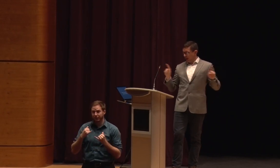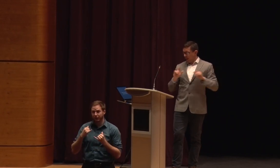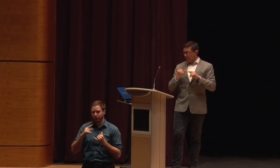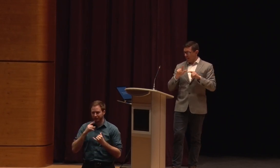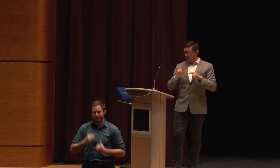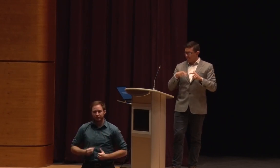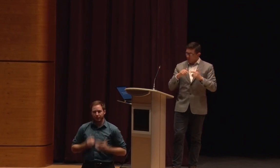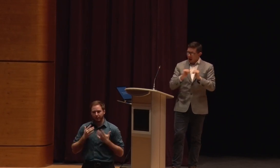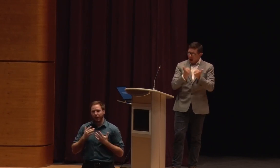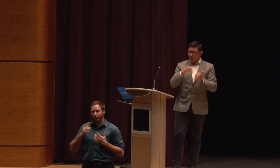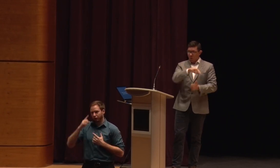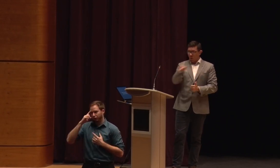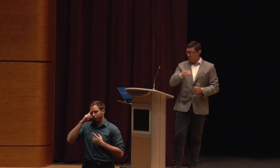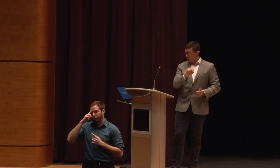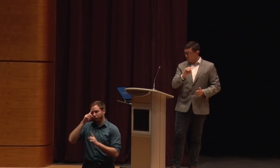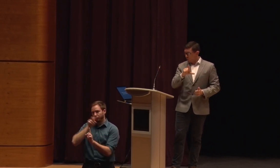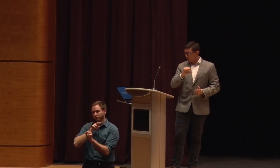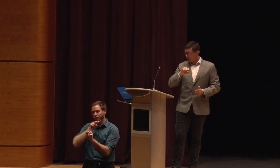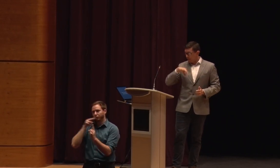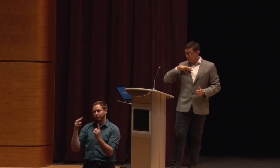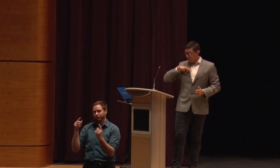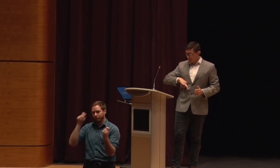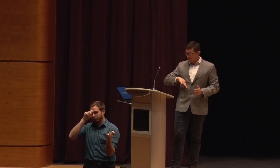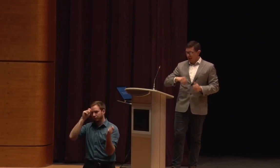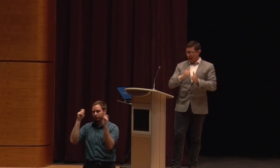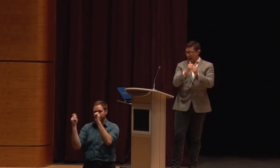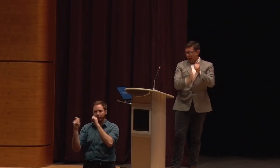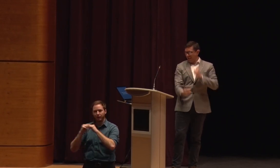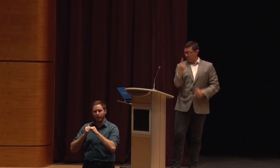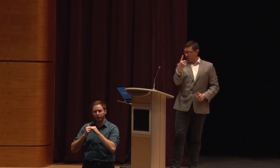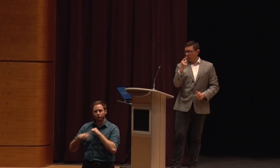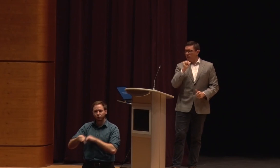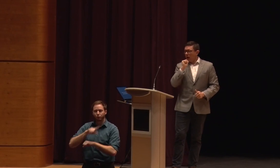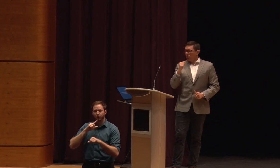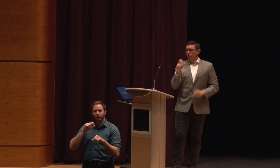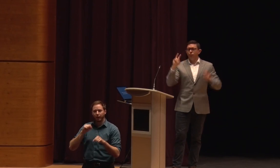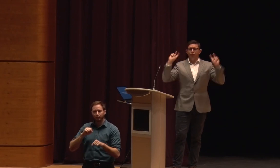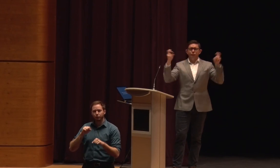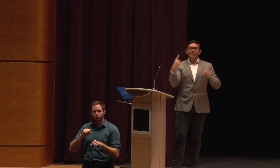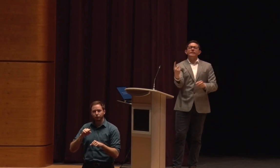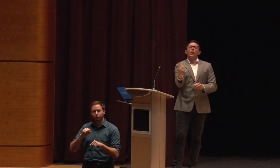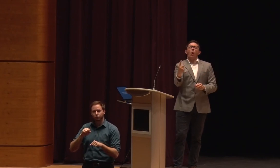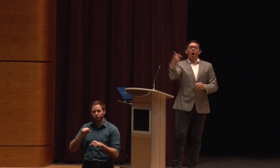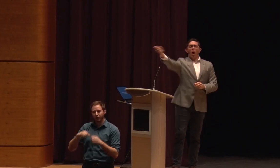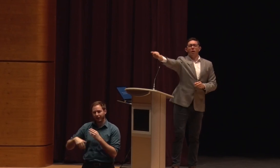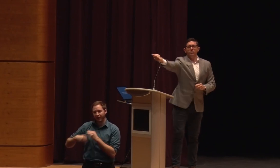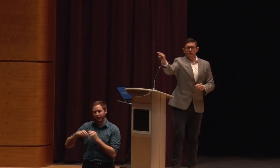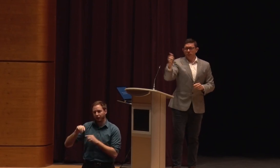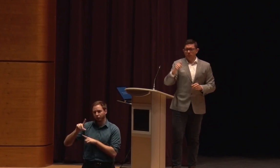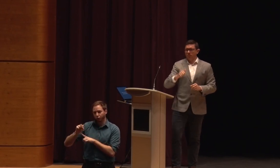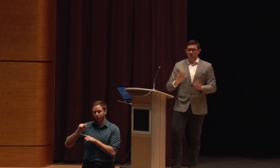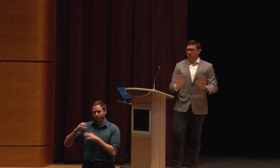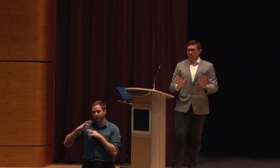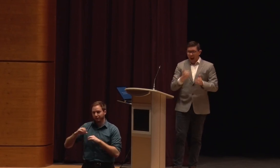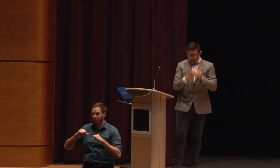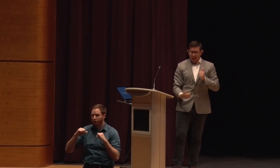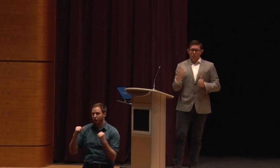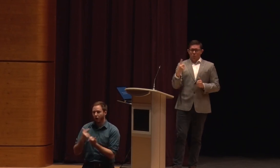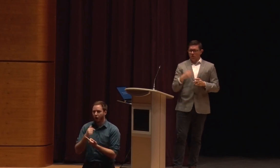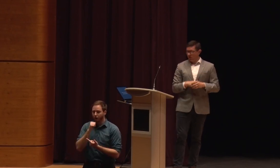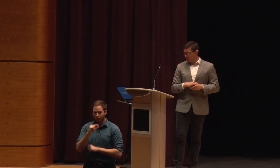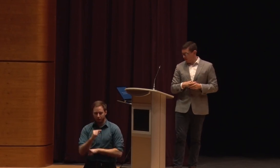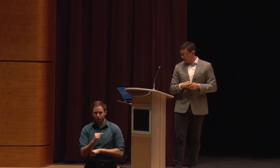the inspiration to think differently about how you are able to use tools to benefit everyone, and